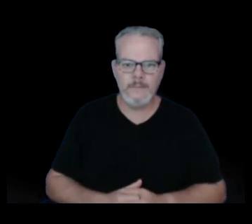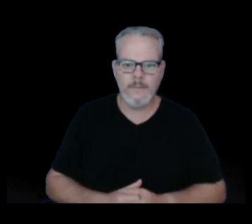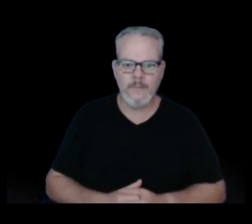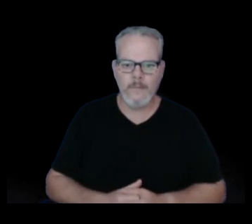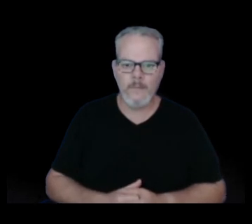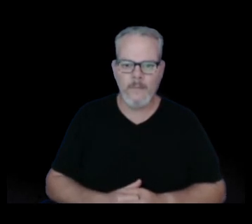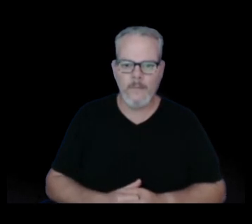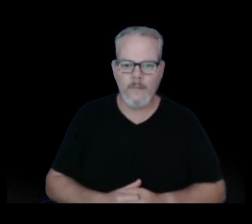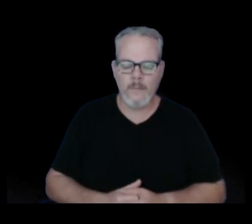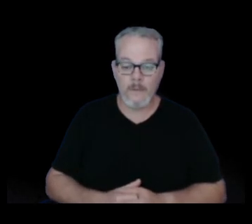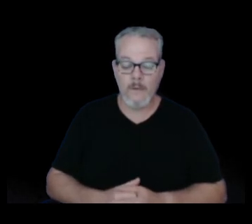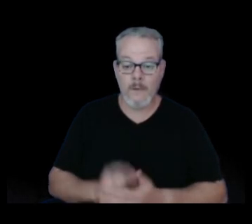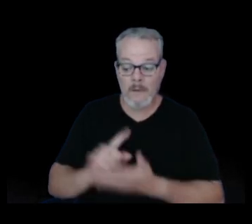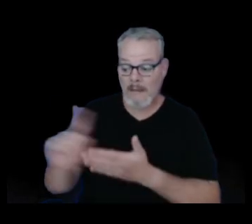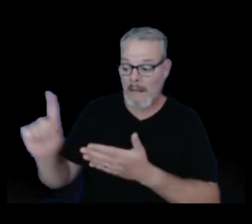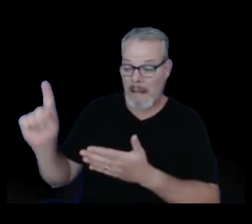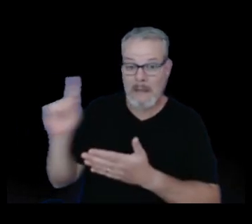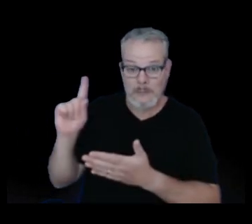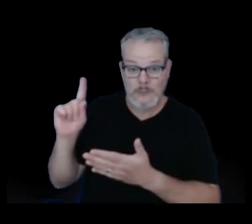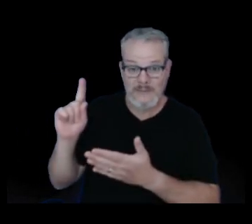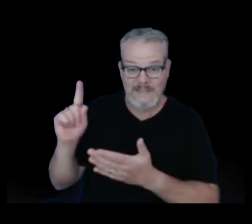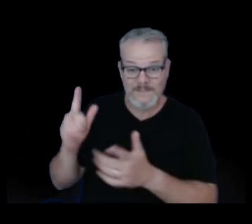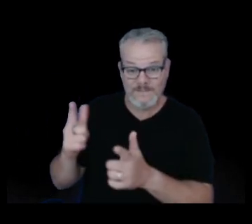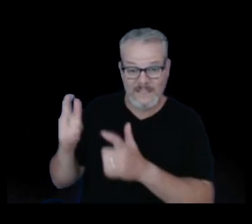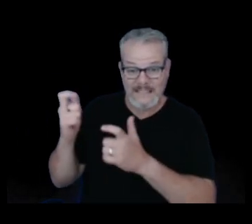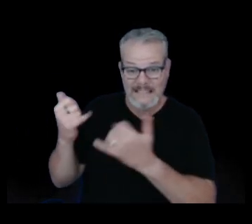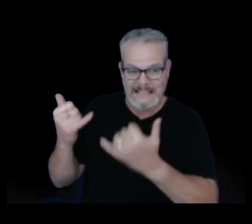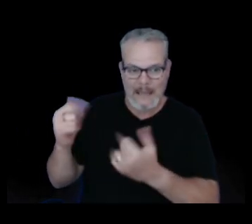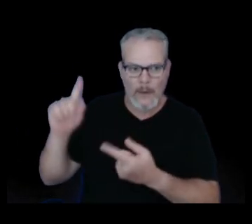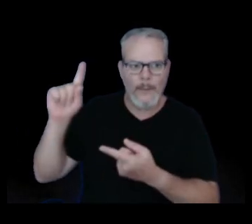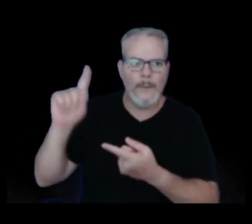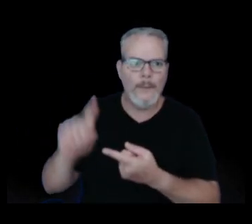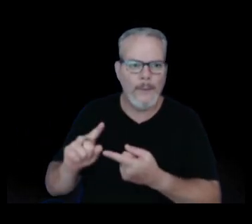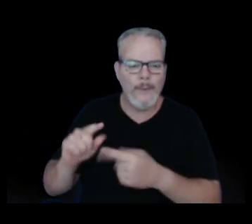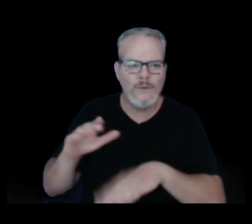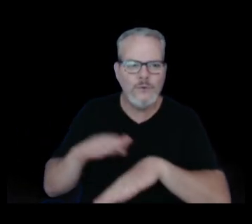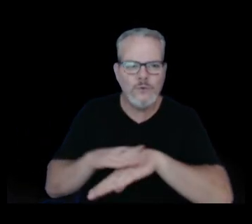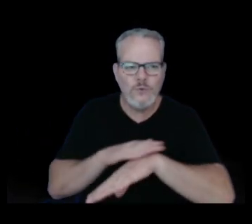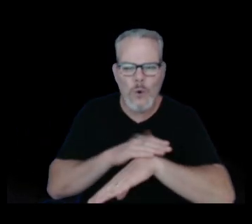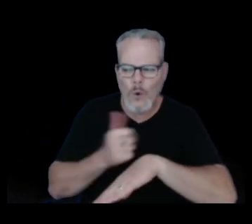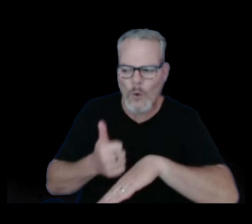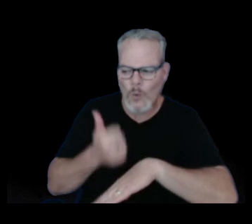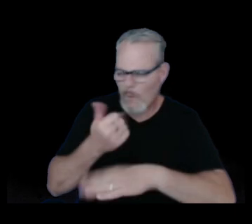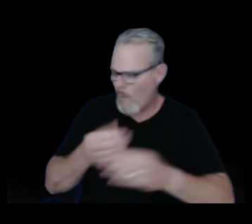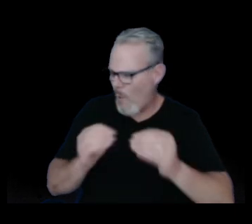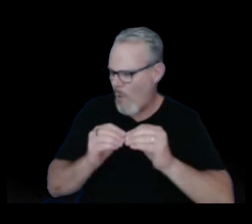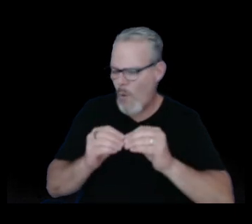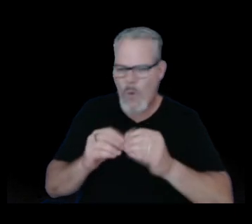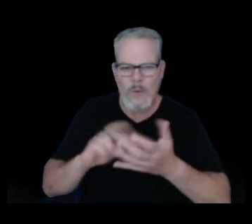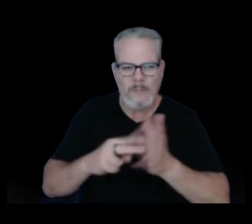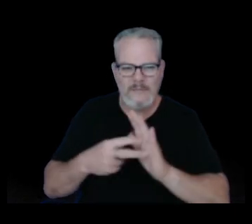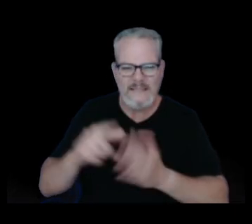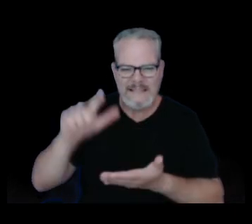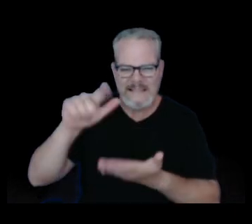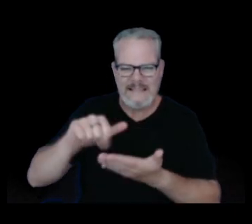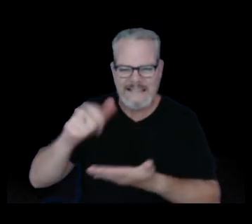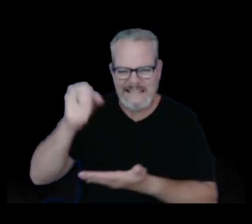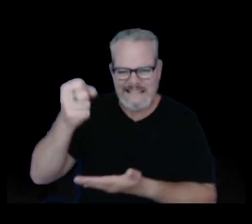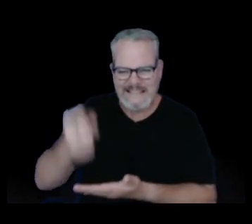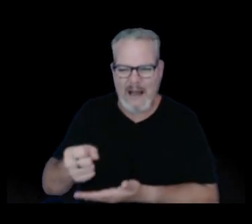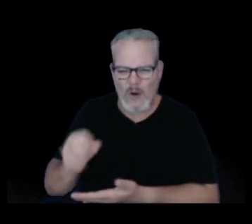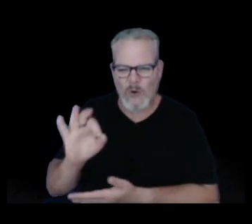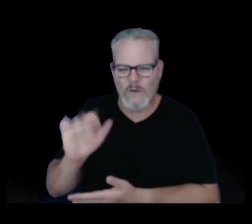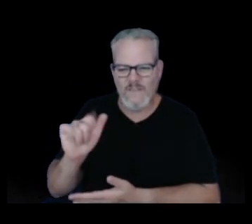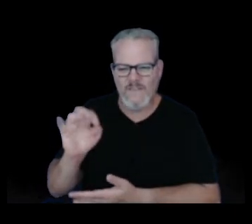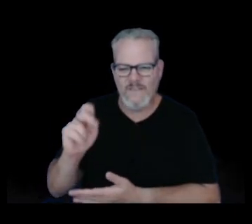little slower than last week, but with the still ongoing background events still happening on the south flank and down in Pahala. It's colored by